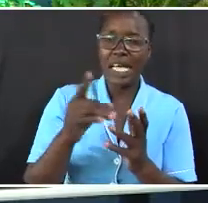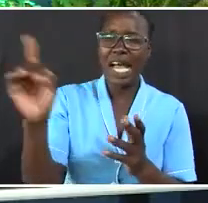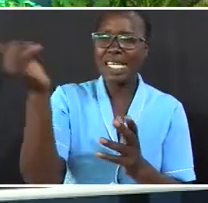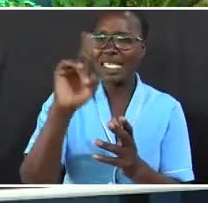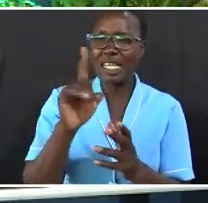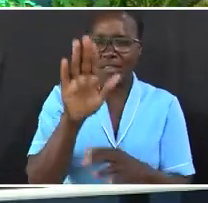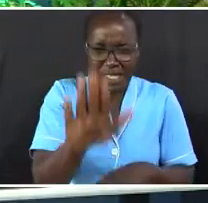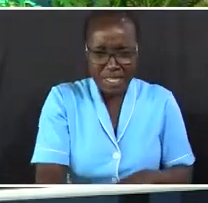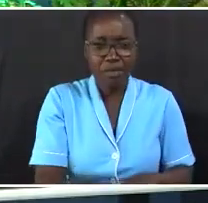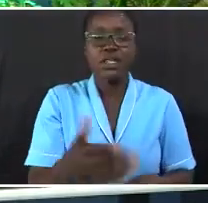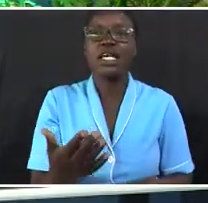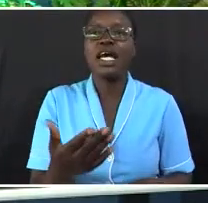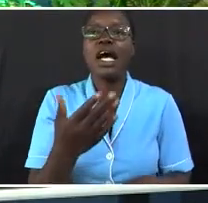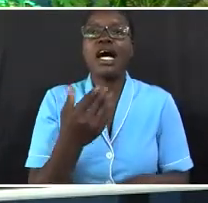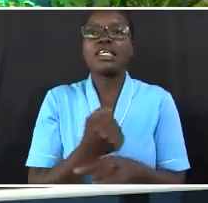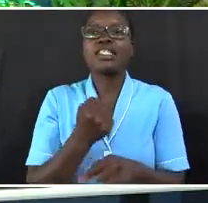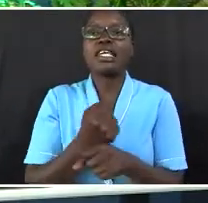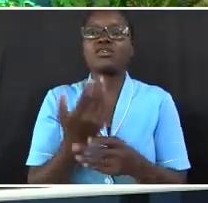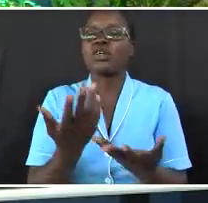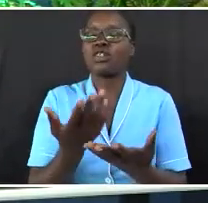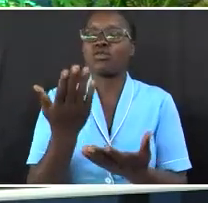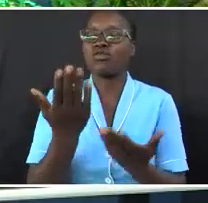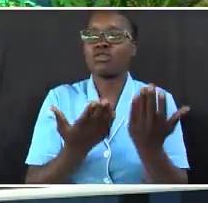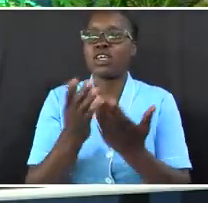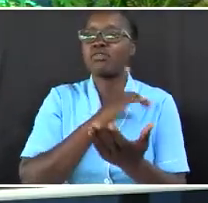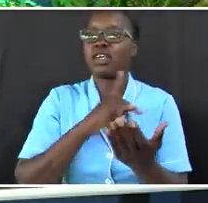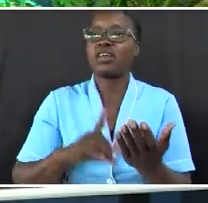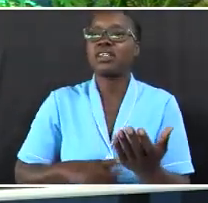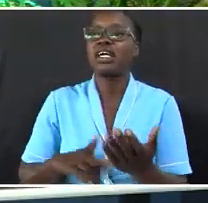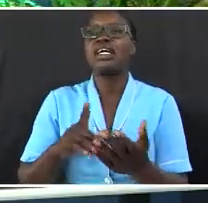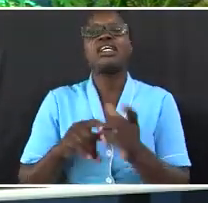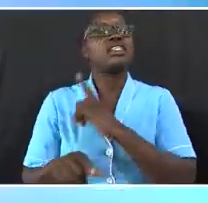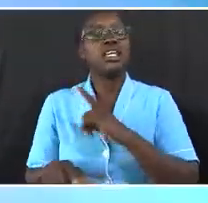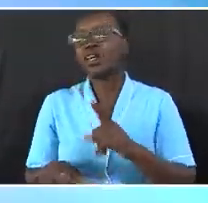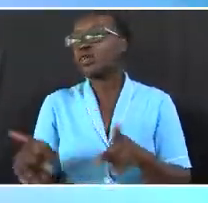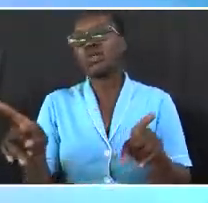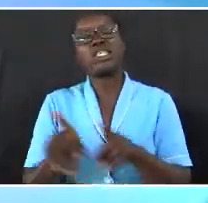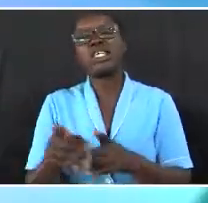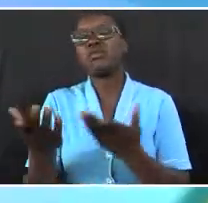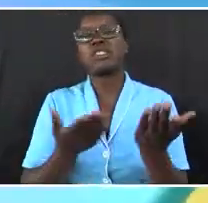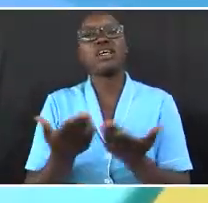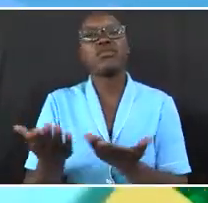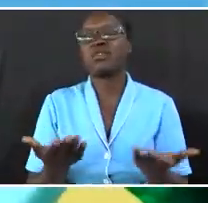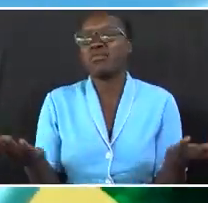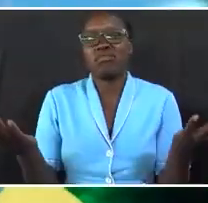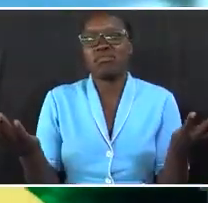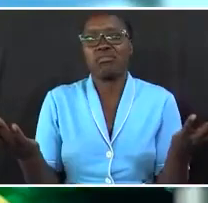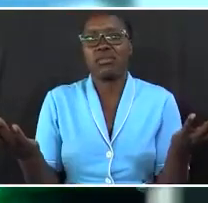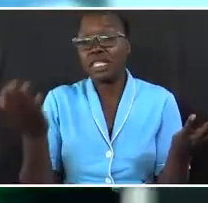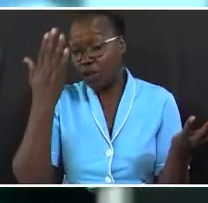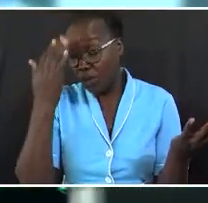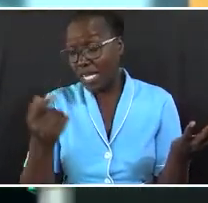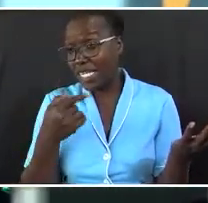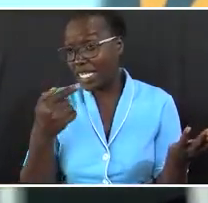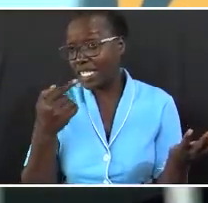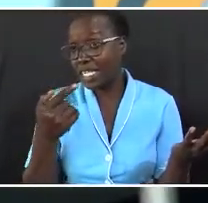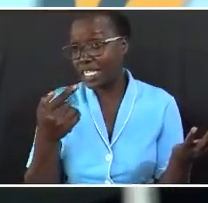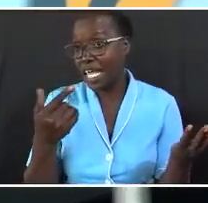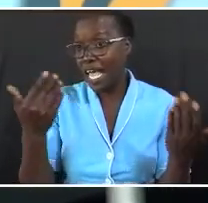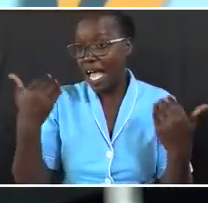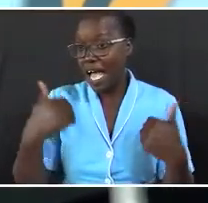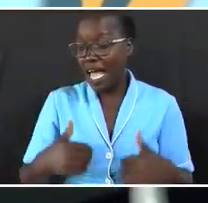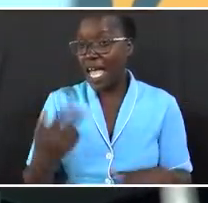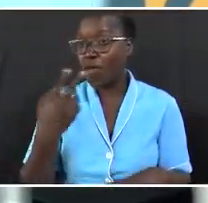never stepped in this sanctuary to serve the Lord will still be served. Because he says, I am